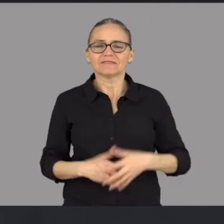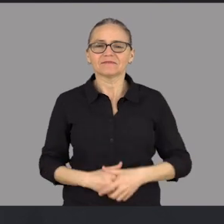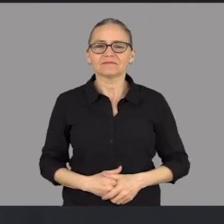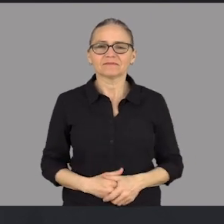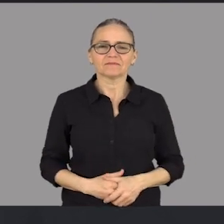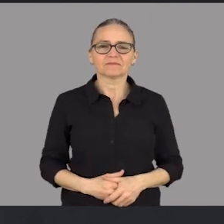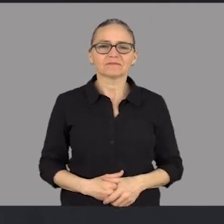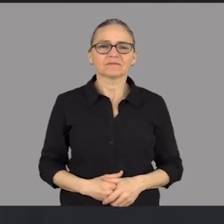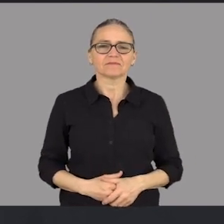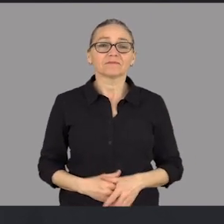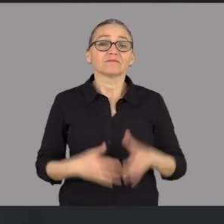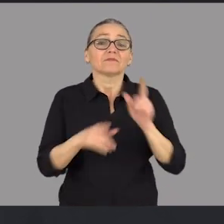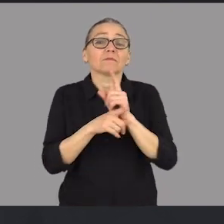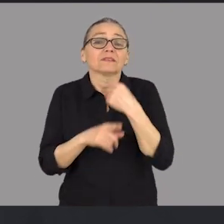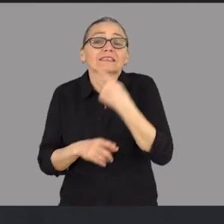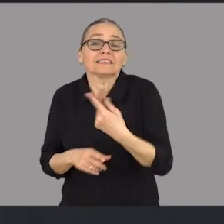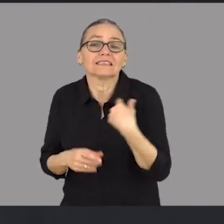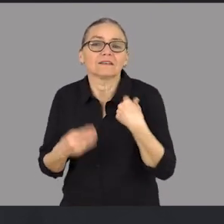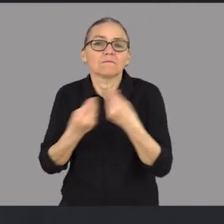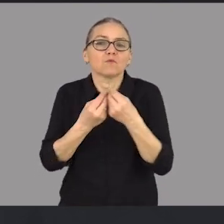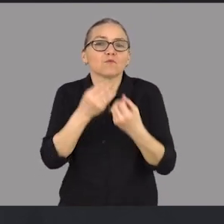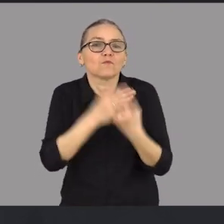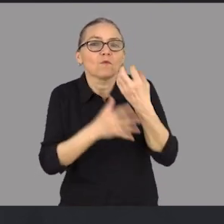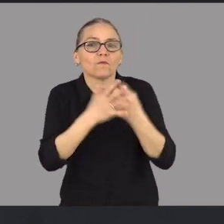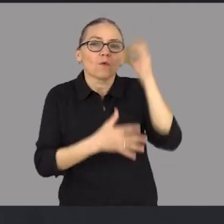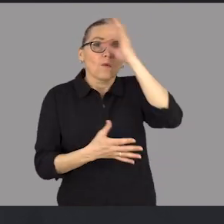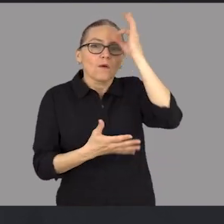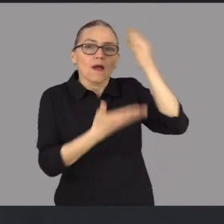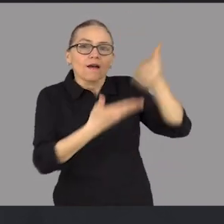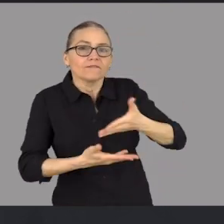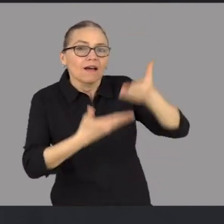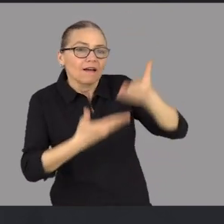as I said, a lot of the